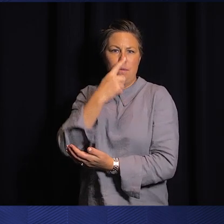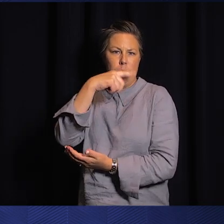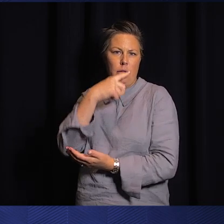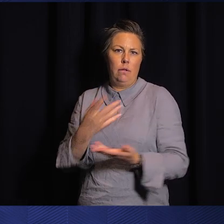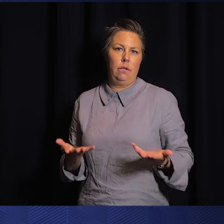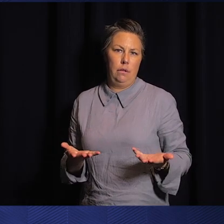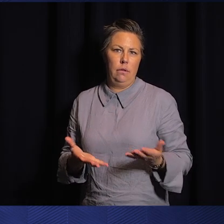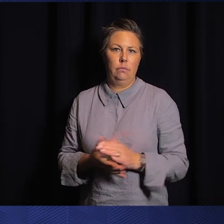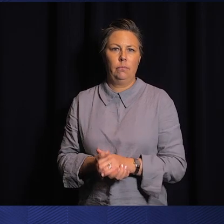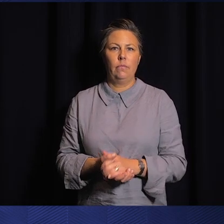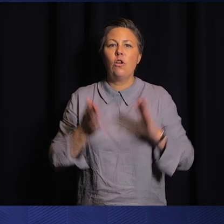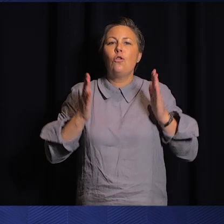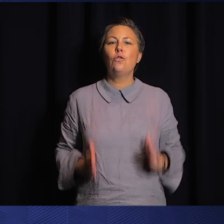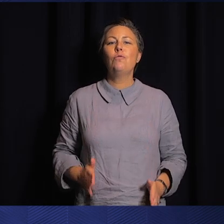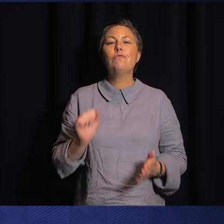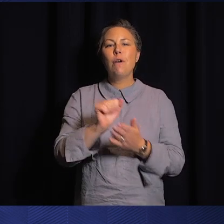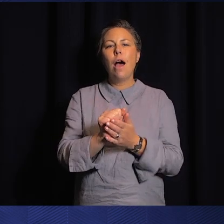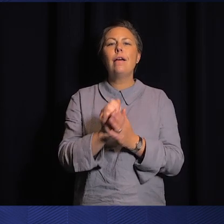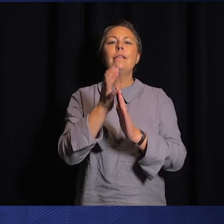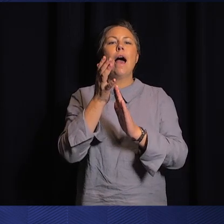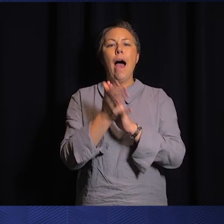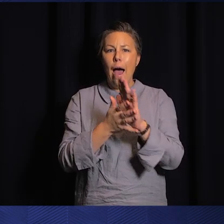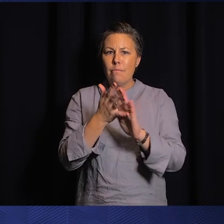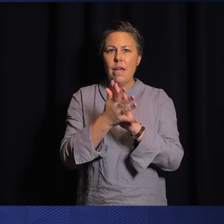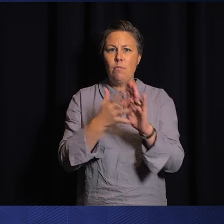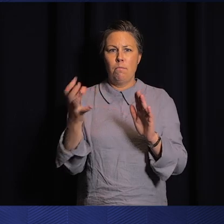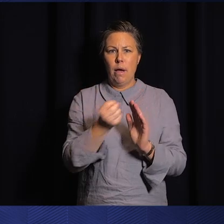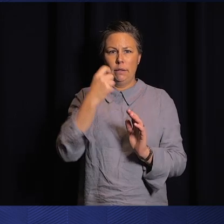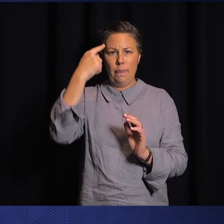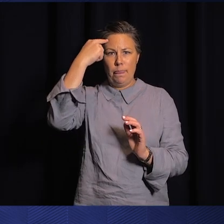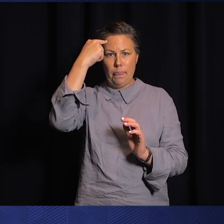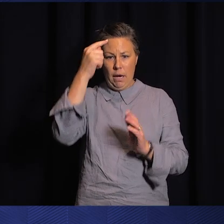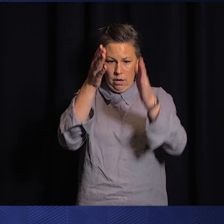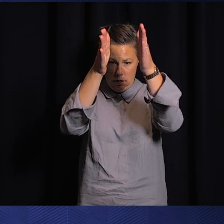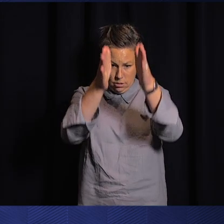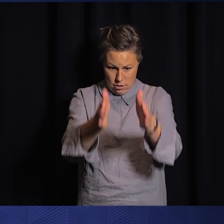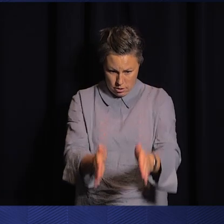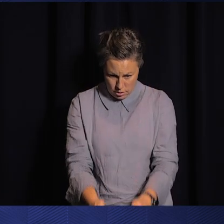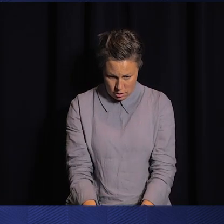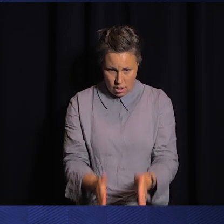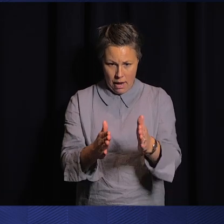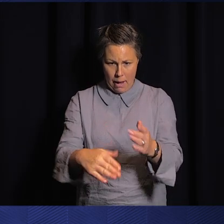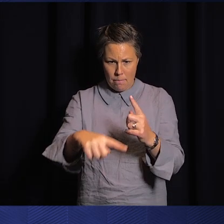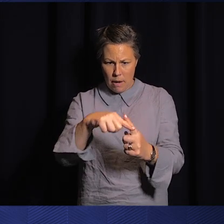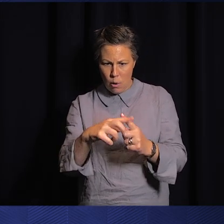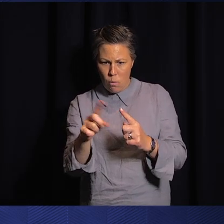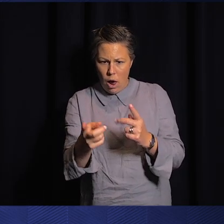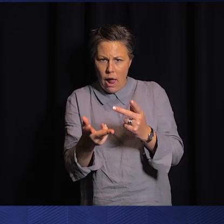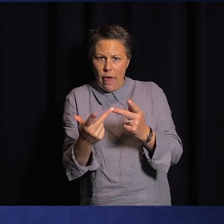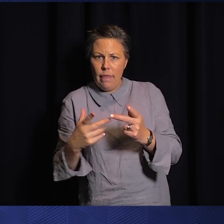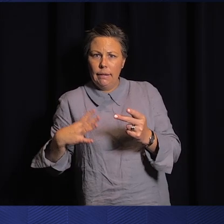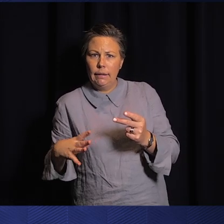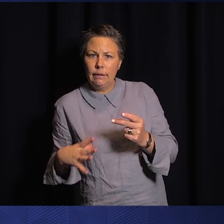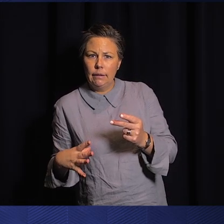human rights is all about intersectionality. When we talk about internally displaced persons, and already Christelle